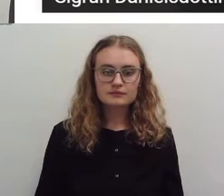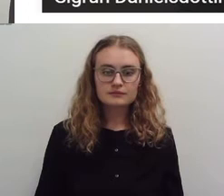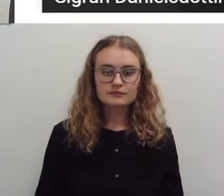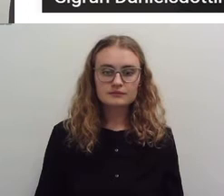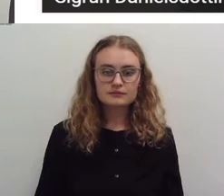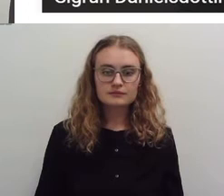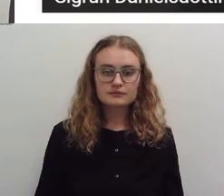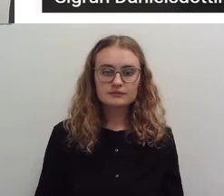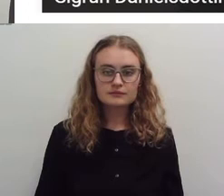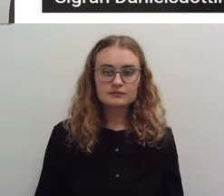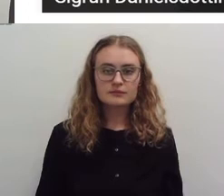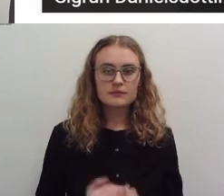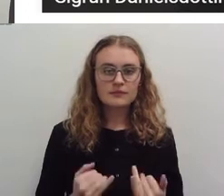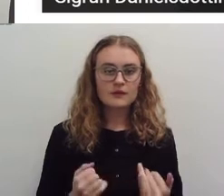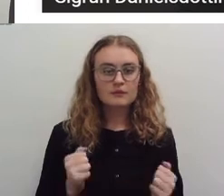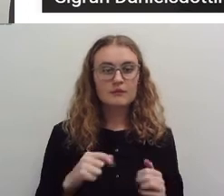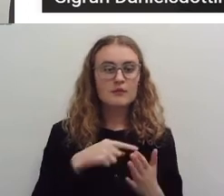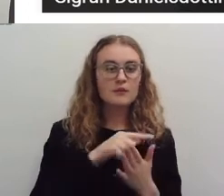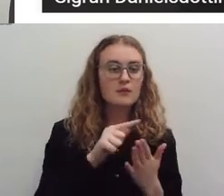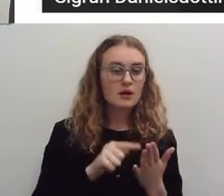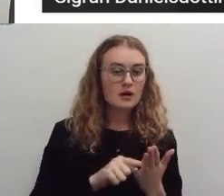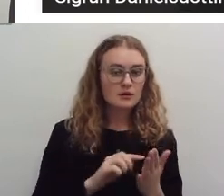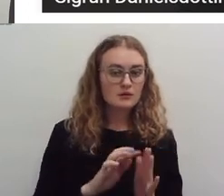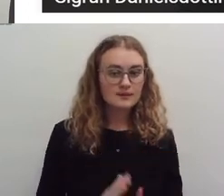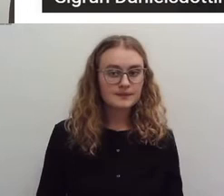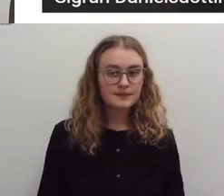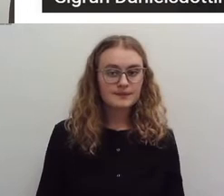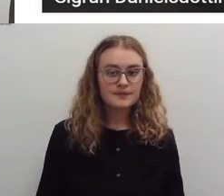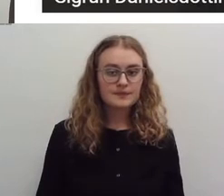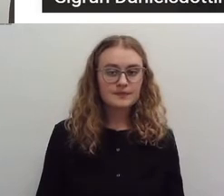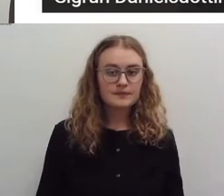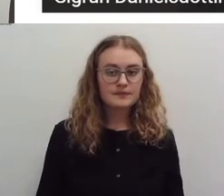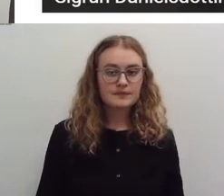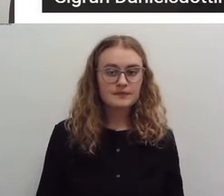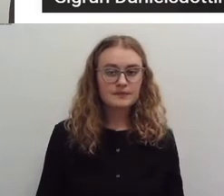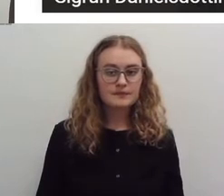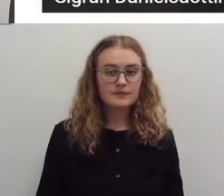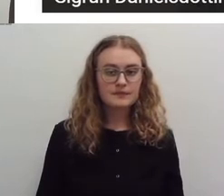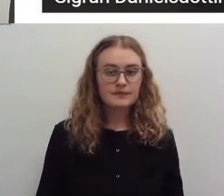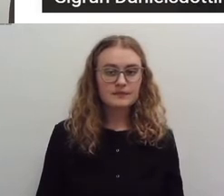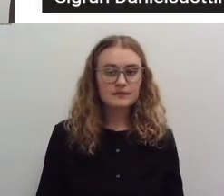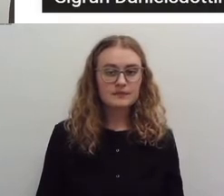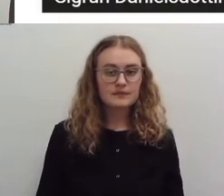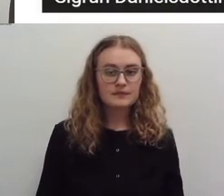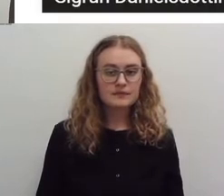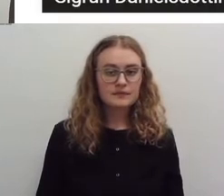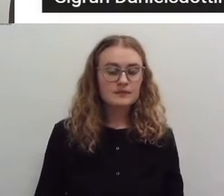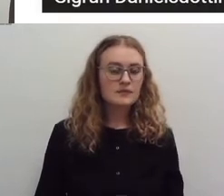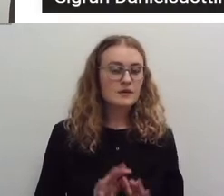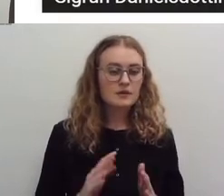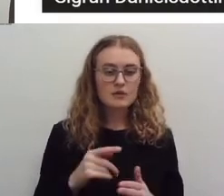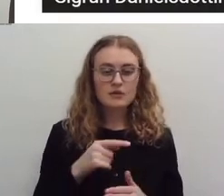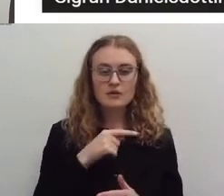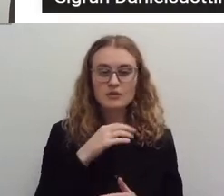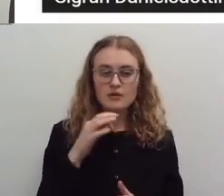like 1,000 advices on 1,000 days, right? Really, really thank you for such an inspiration. And we